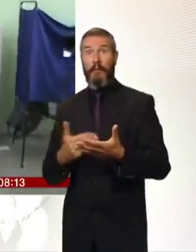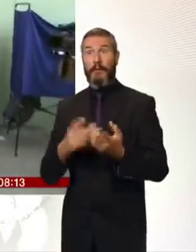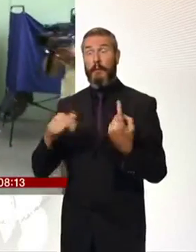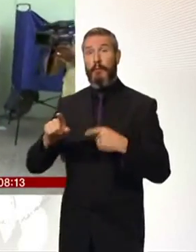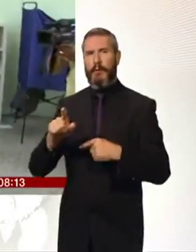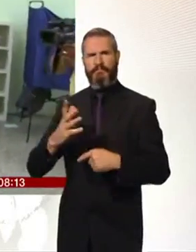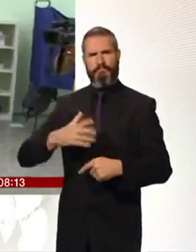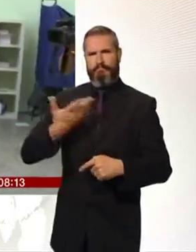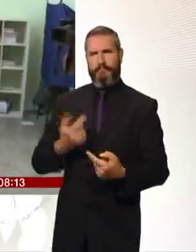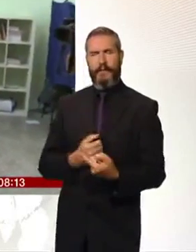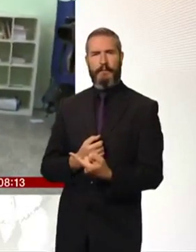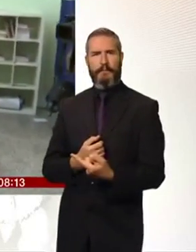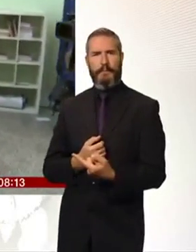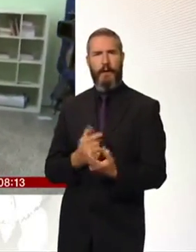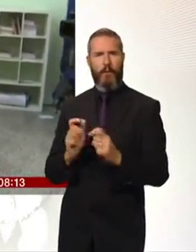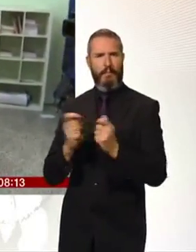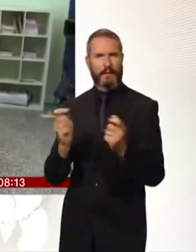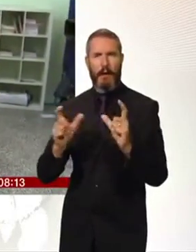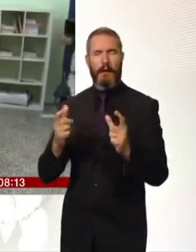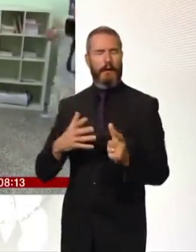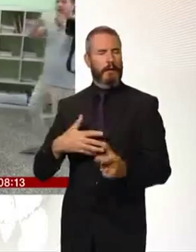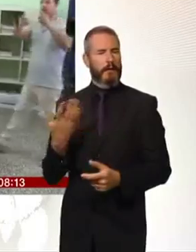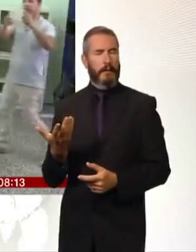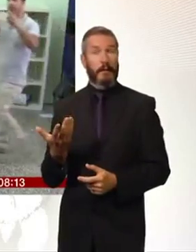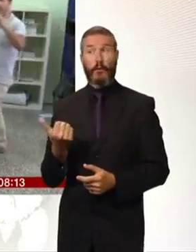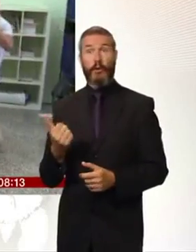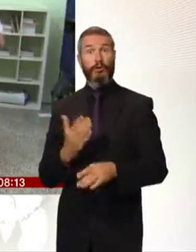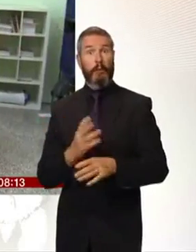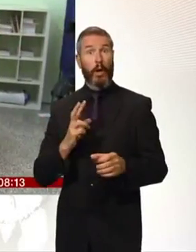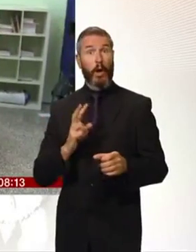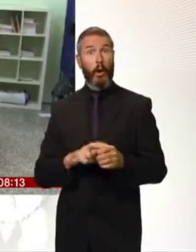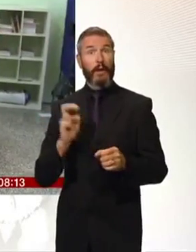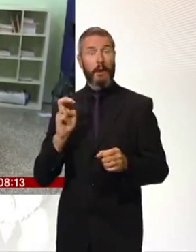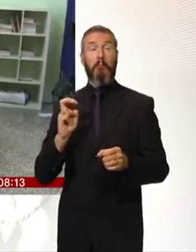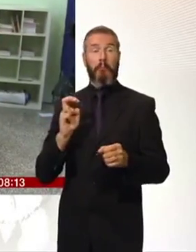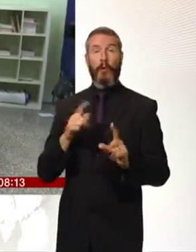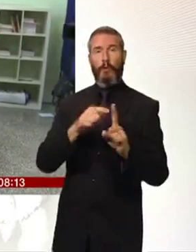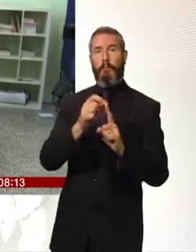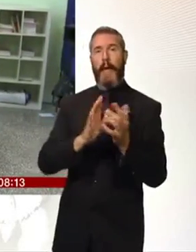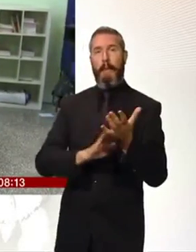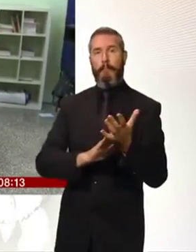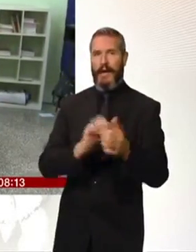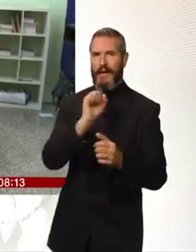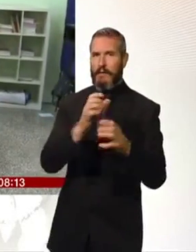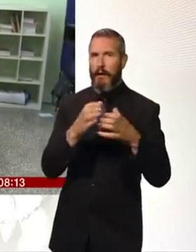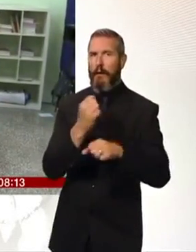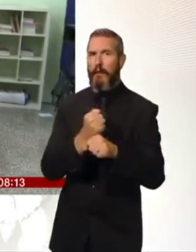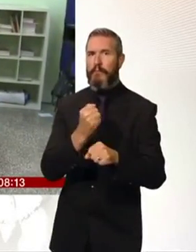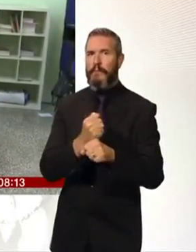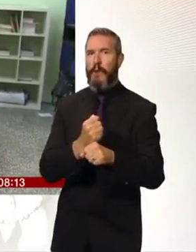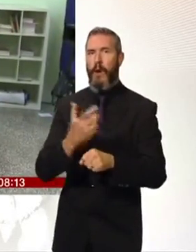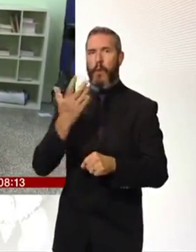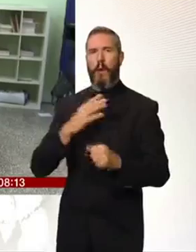much attention on the media level. So actually right now Tsipras and the Prime Minister and his government want some, let's say,